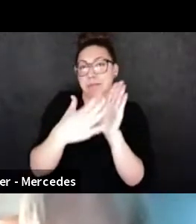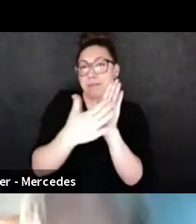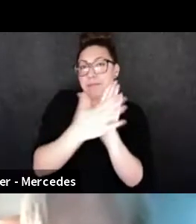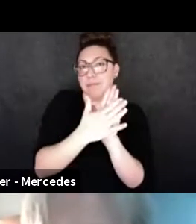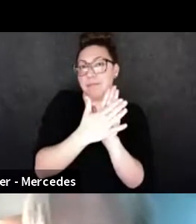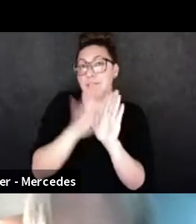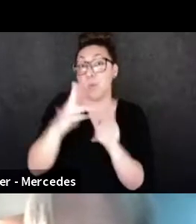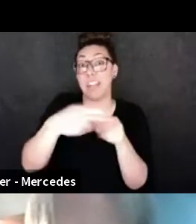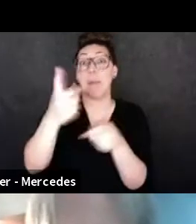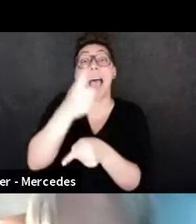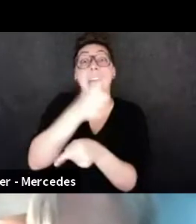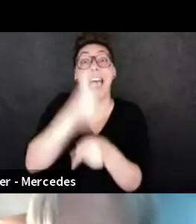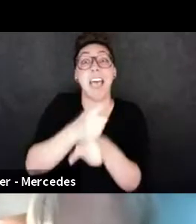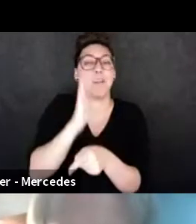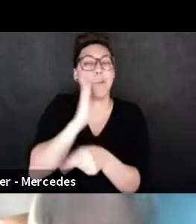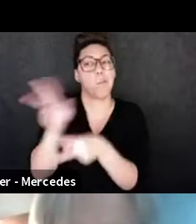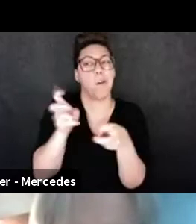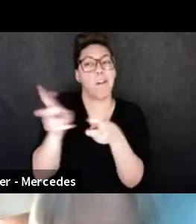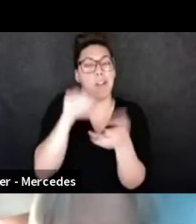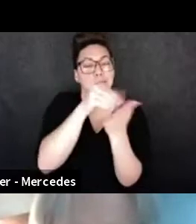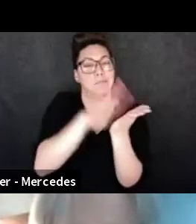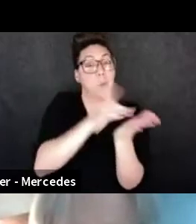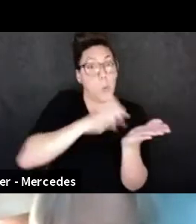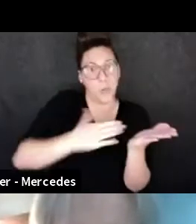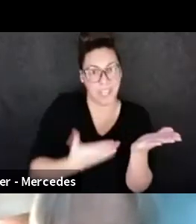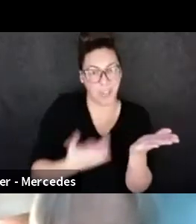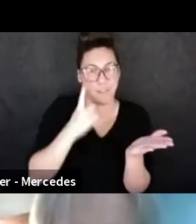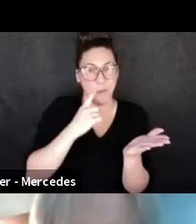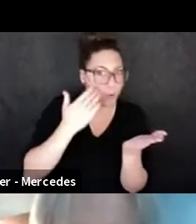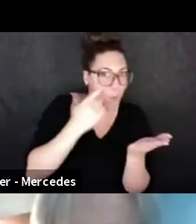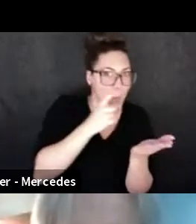accurately. And with all of that being said, I'm going to go ahead and turn it over to Jody Steely.